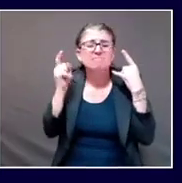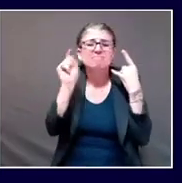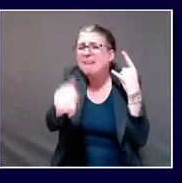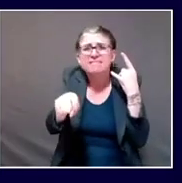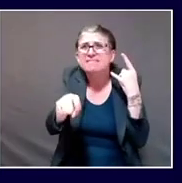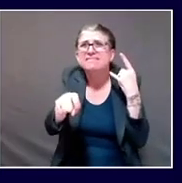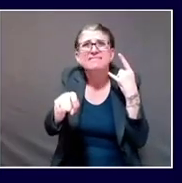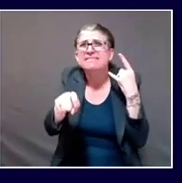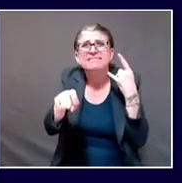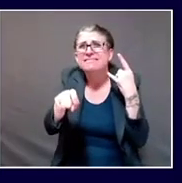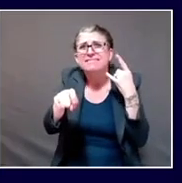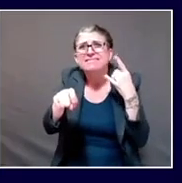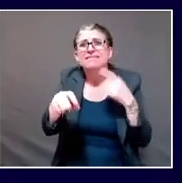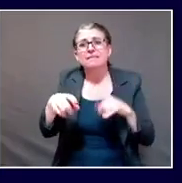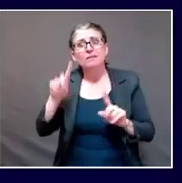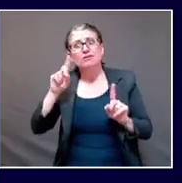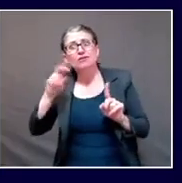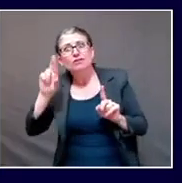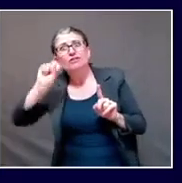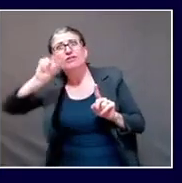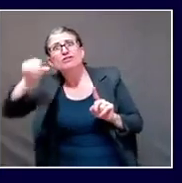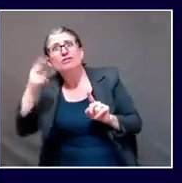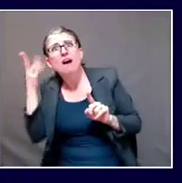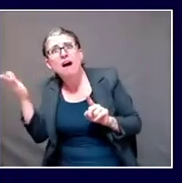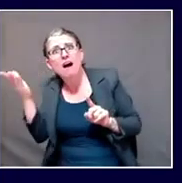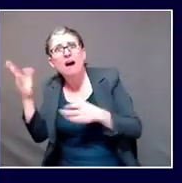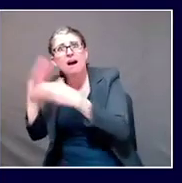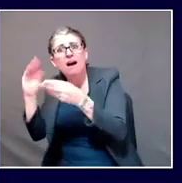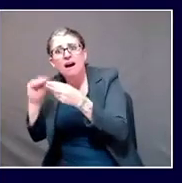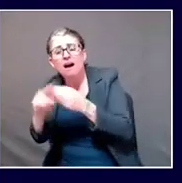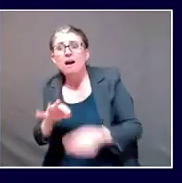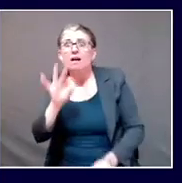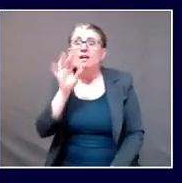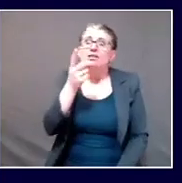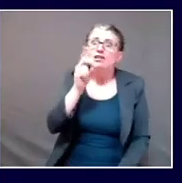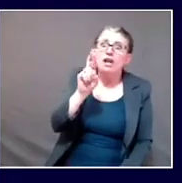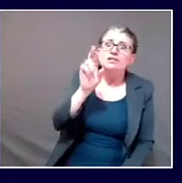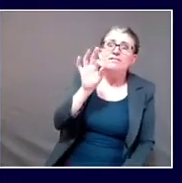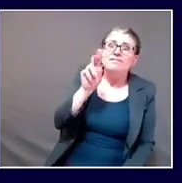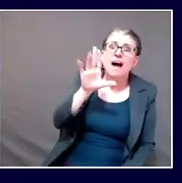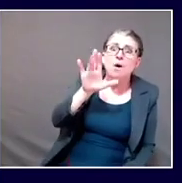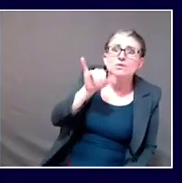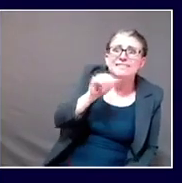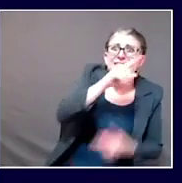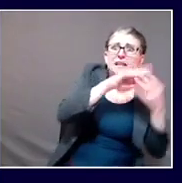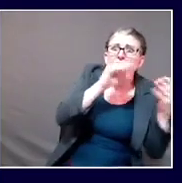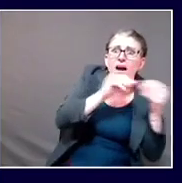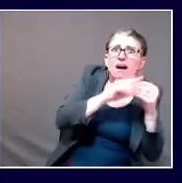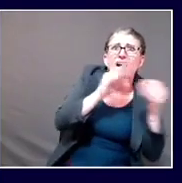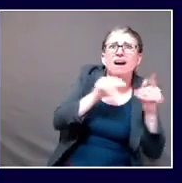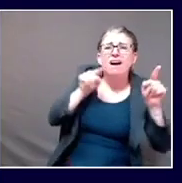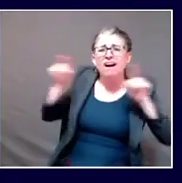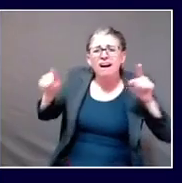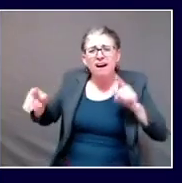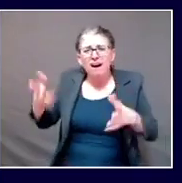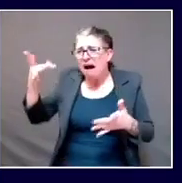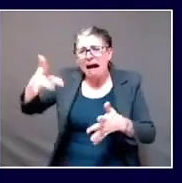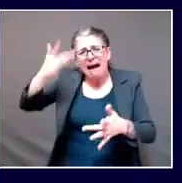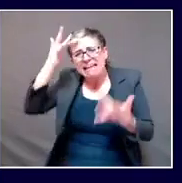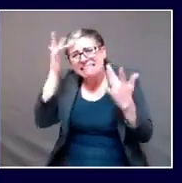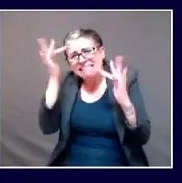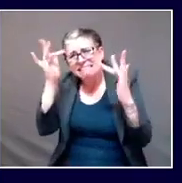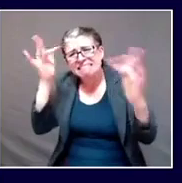others, why would you take chances? Why risk the health of yourself, your family and others and health care workers too?